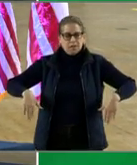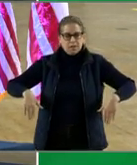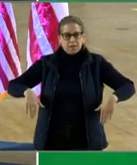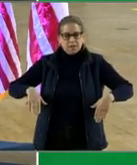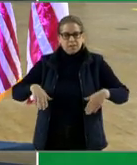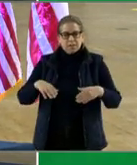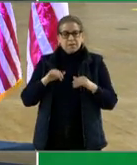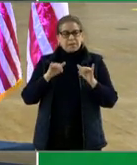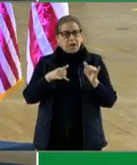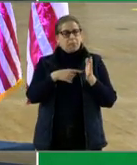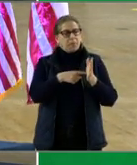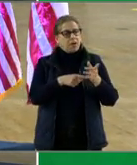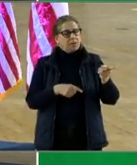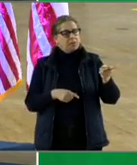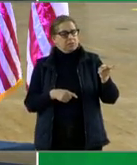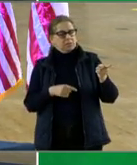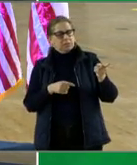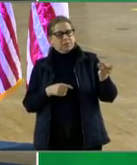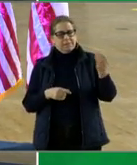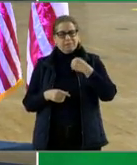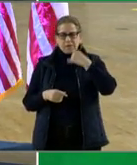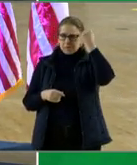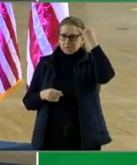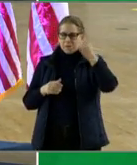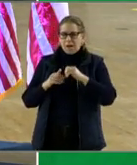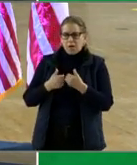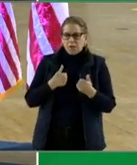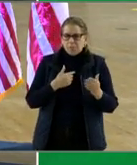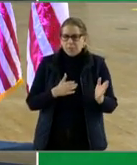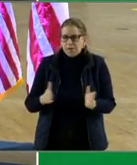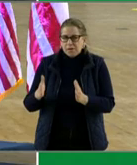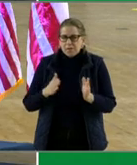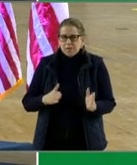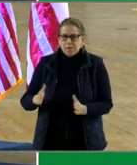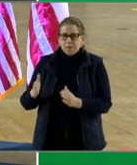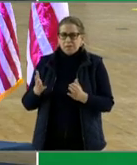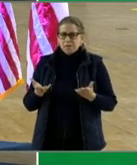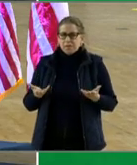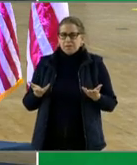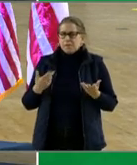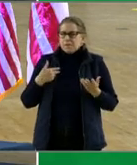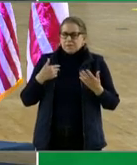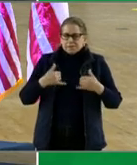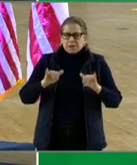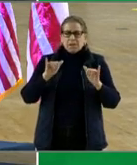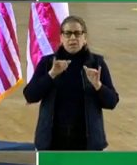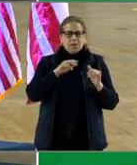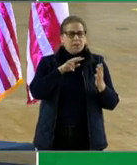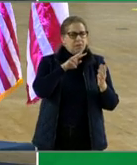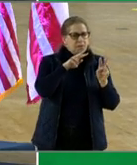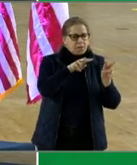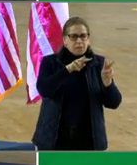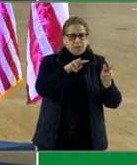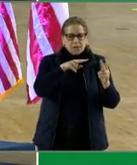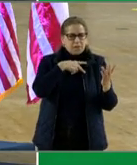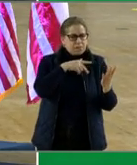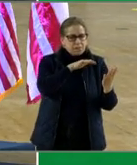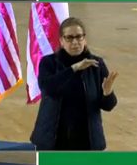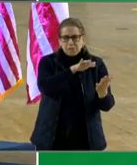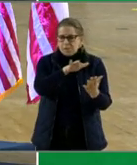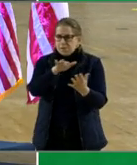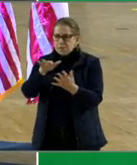the future, but we are constantly assessing what is actually happening.